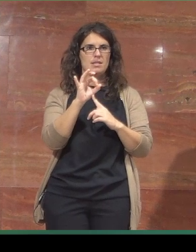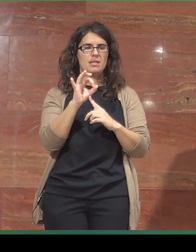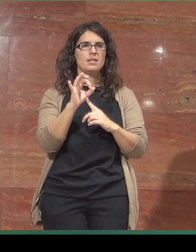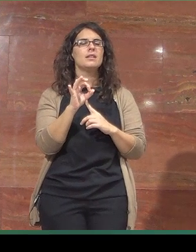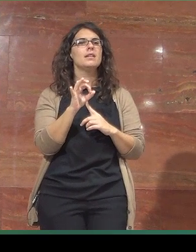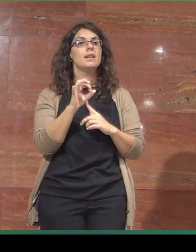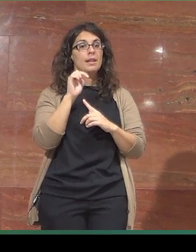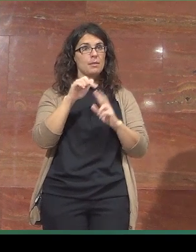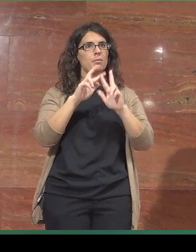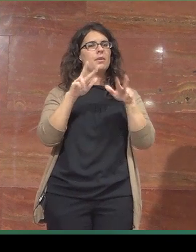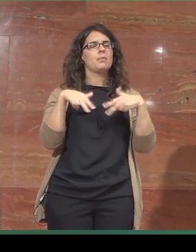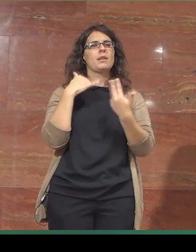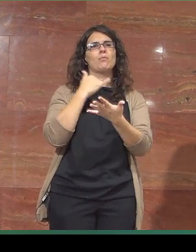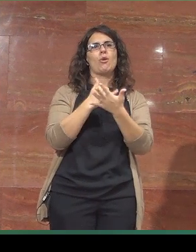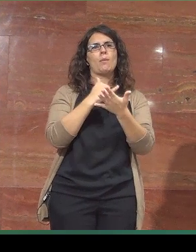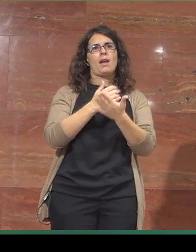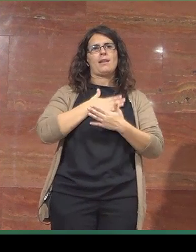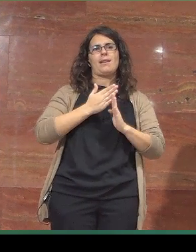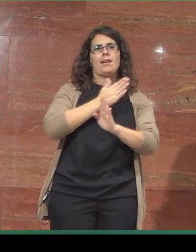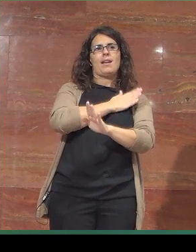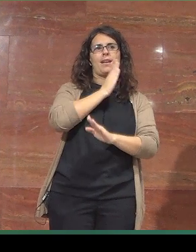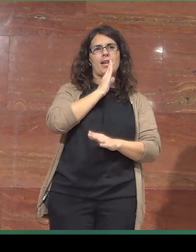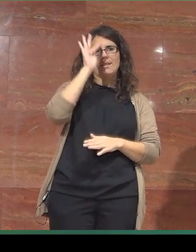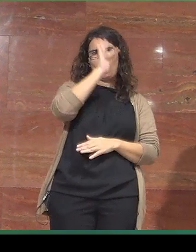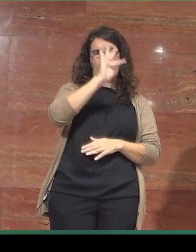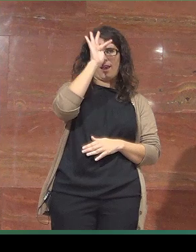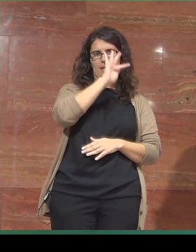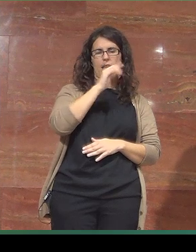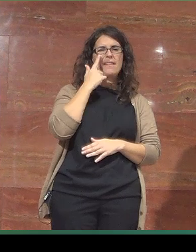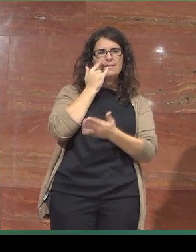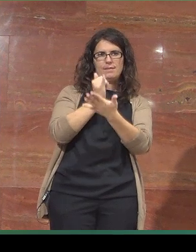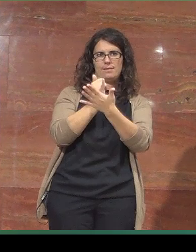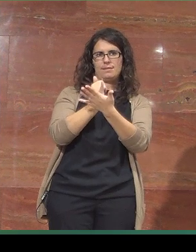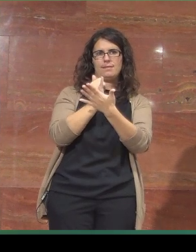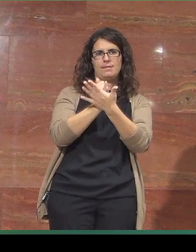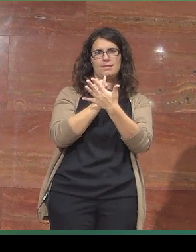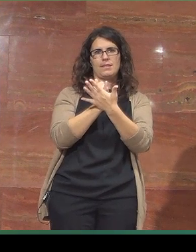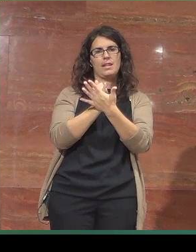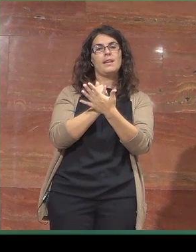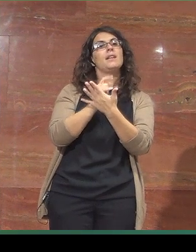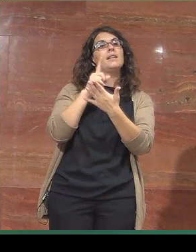refine any problems with the design before the system was rolled out.